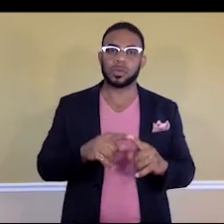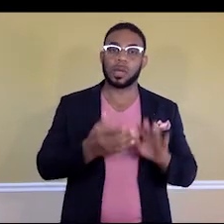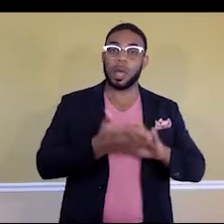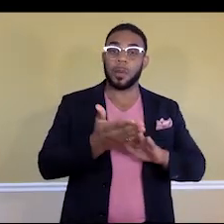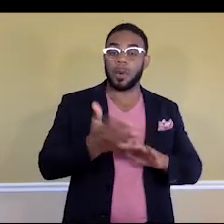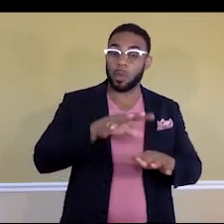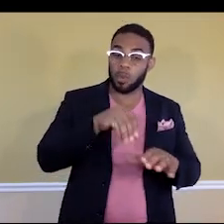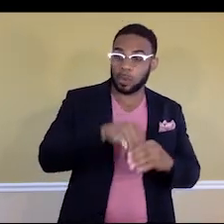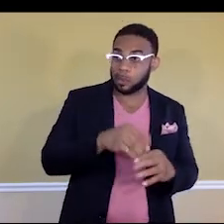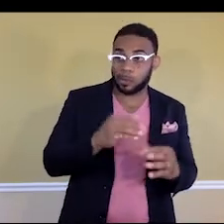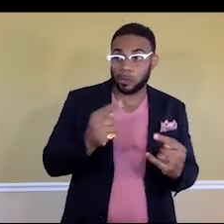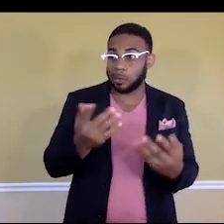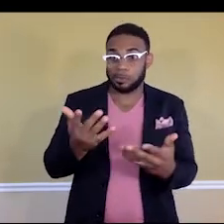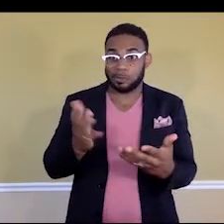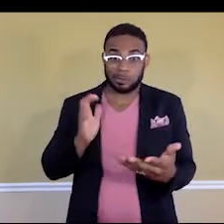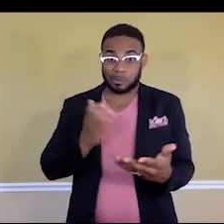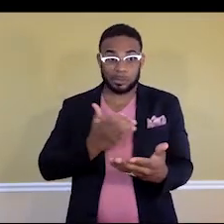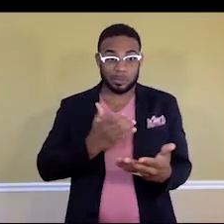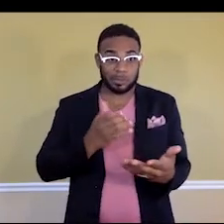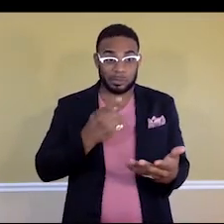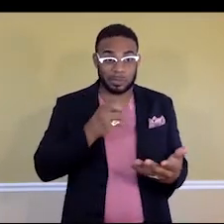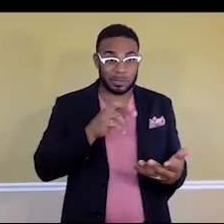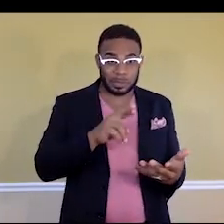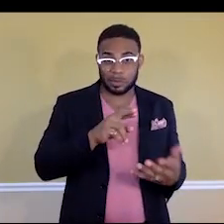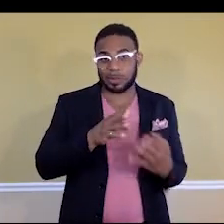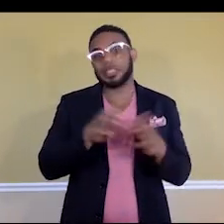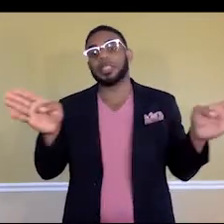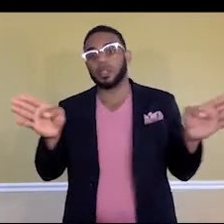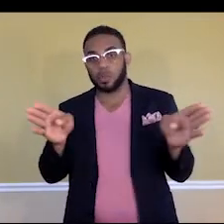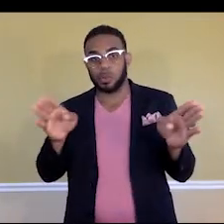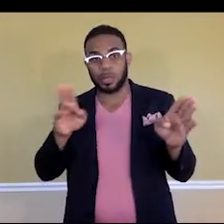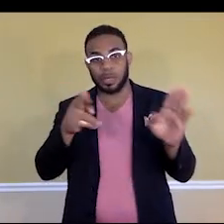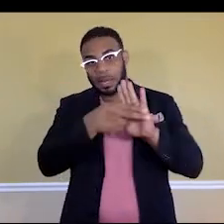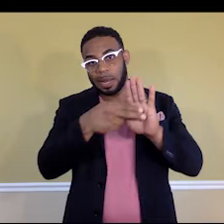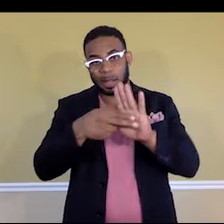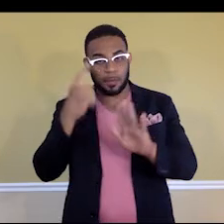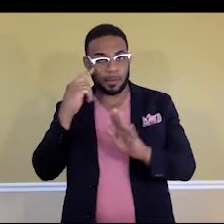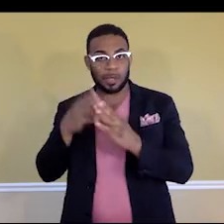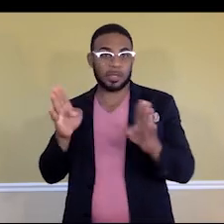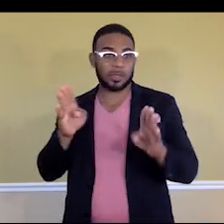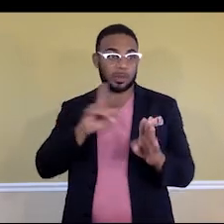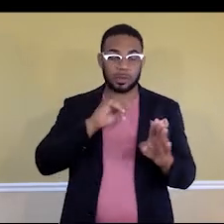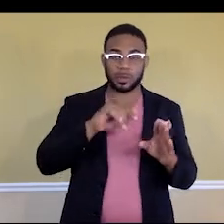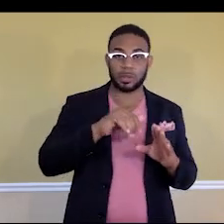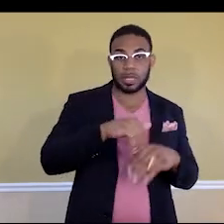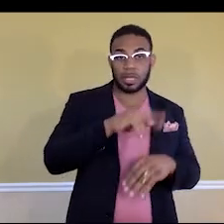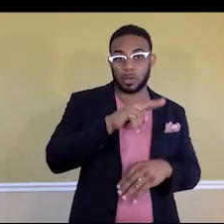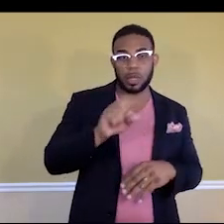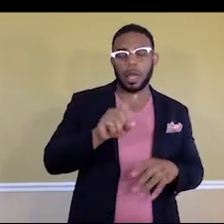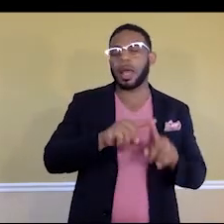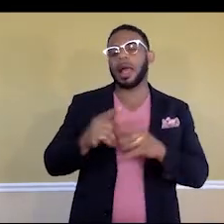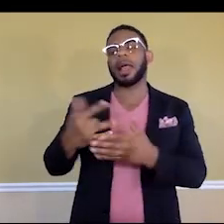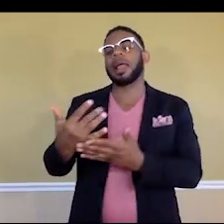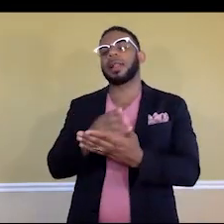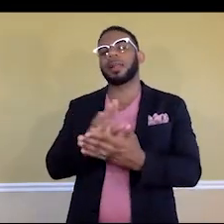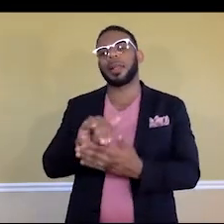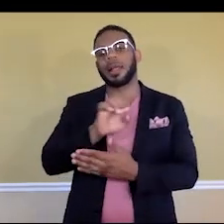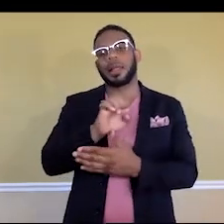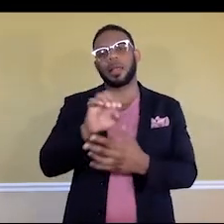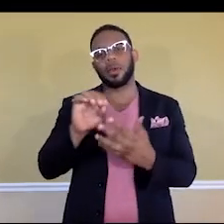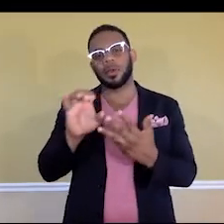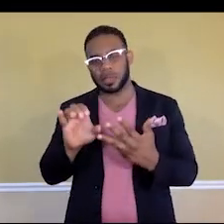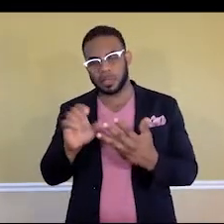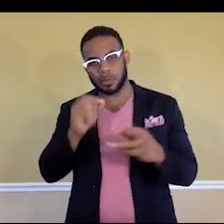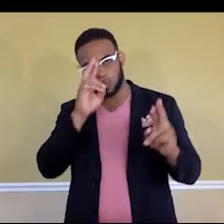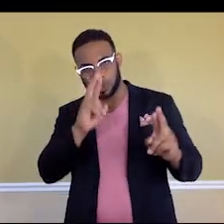operate within what our general classifications for gender are in the United States, as they're collected by the EEOC